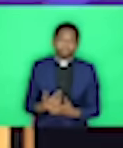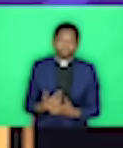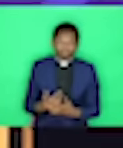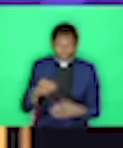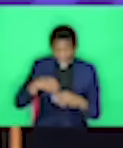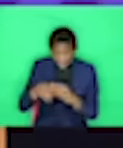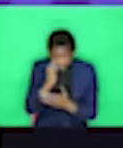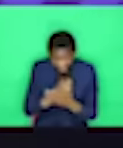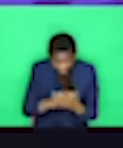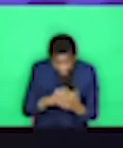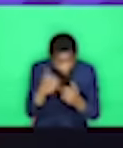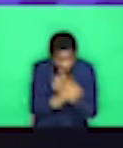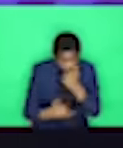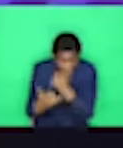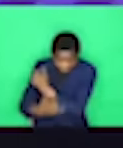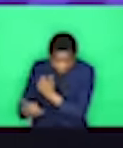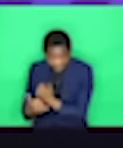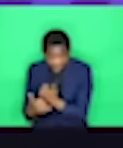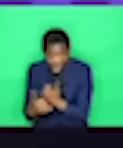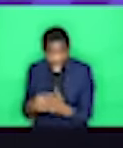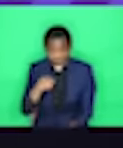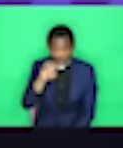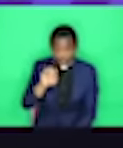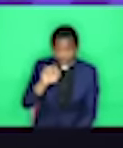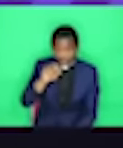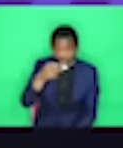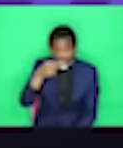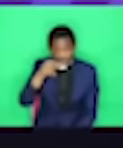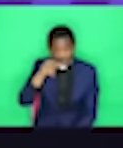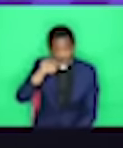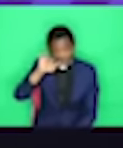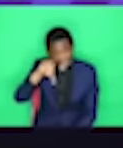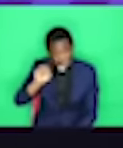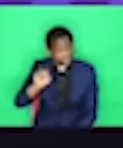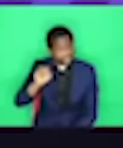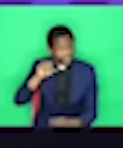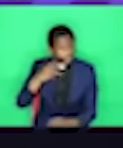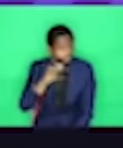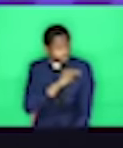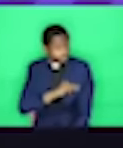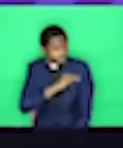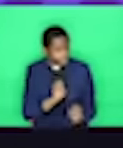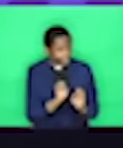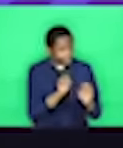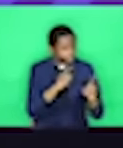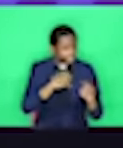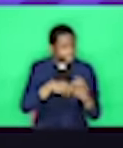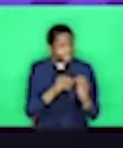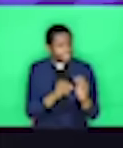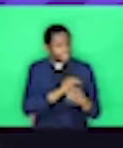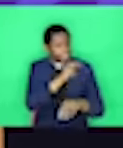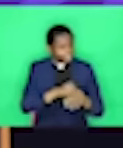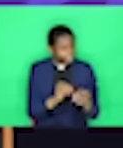In some countries, ethics and moral education, or ethics and national development, is